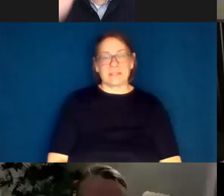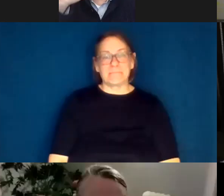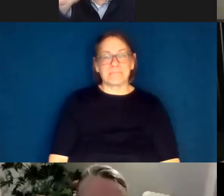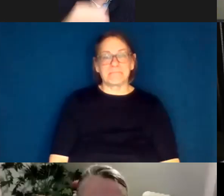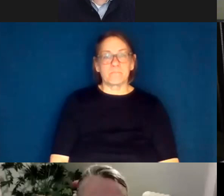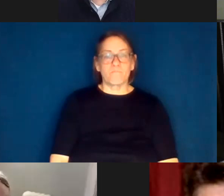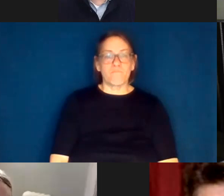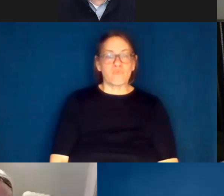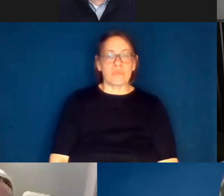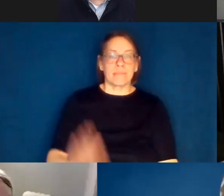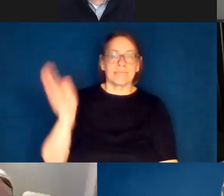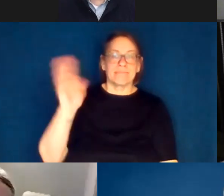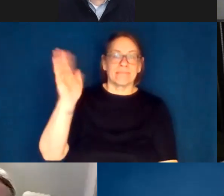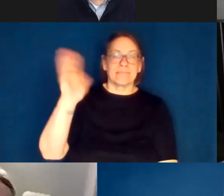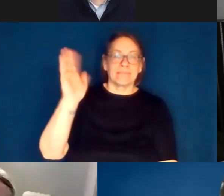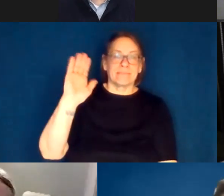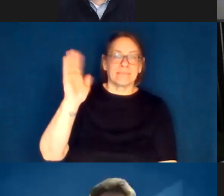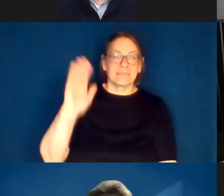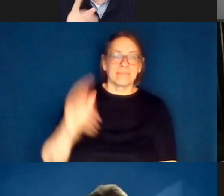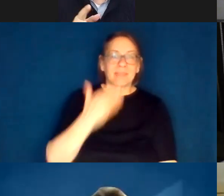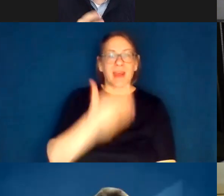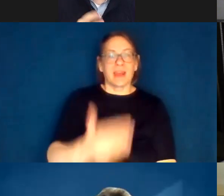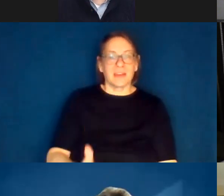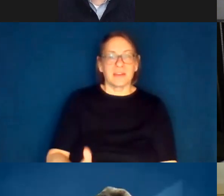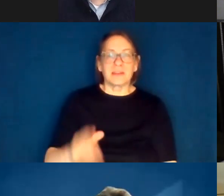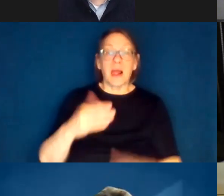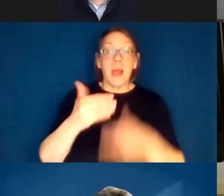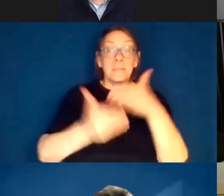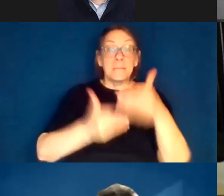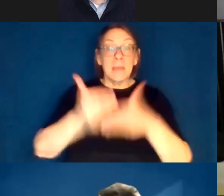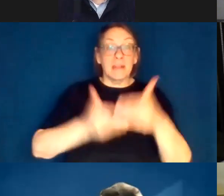Thank you. All right, thank you. And Bethany, can I just get a copy of the